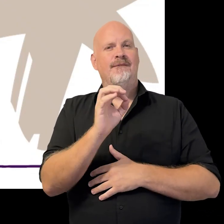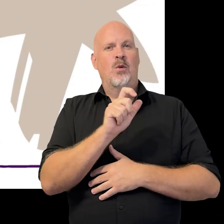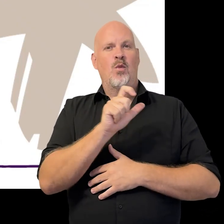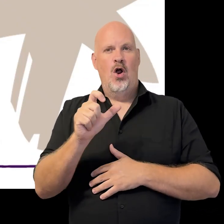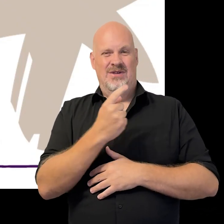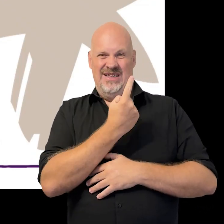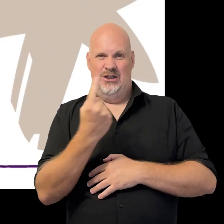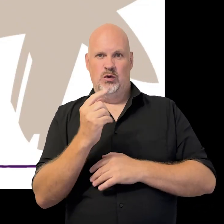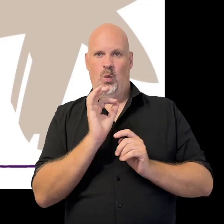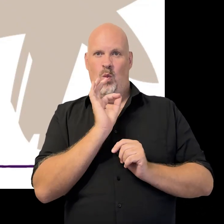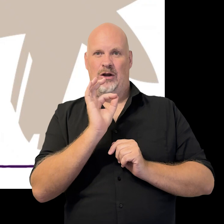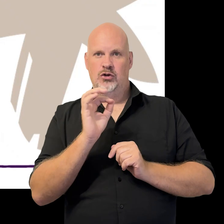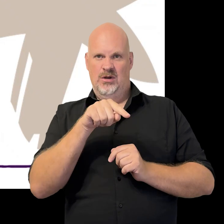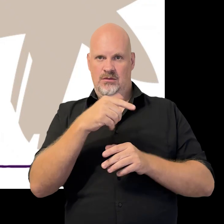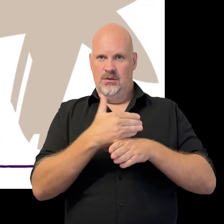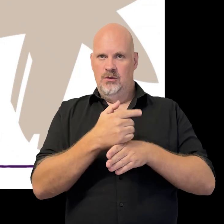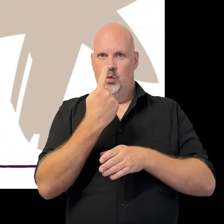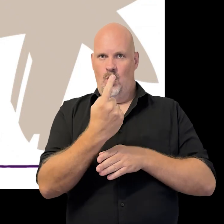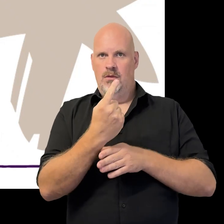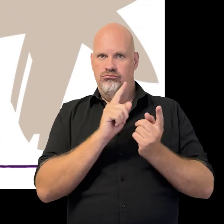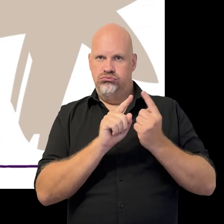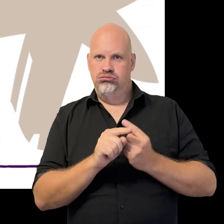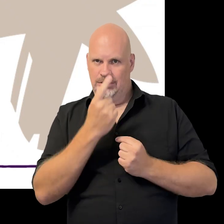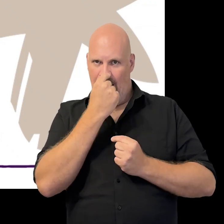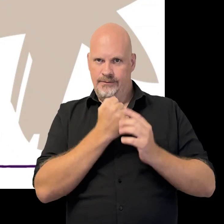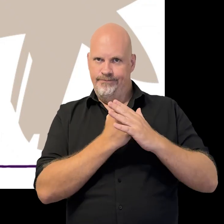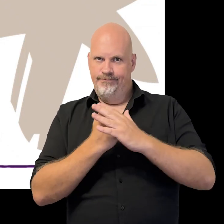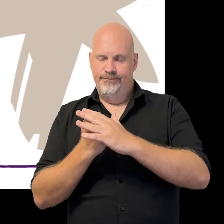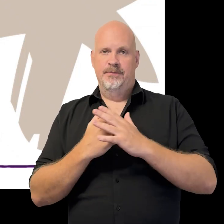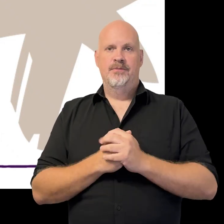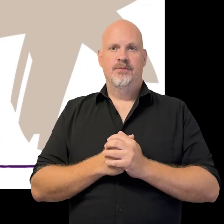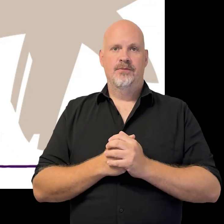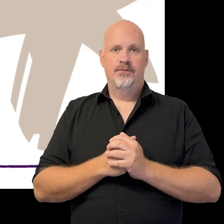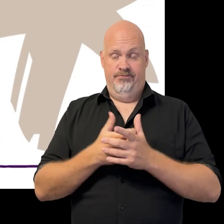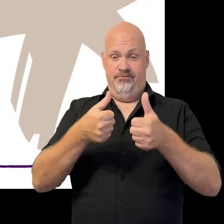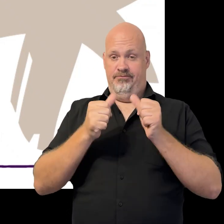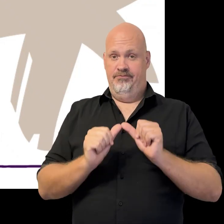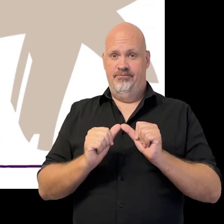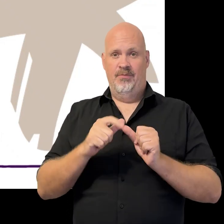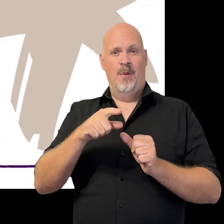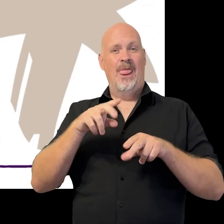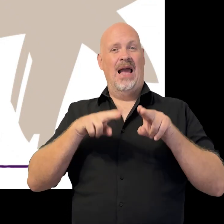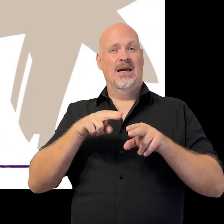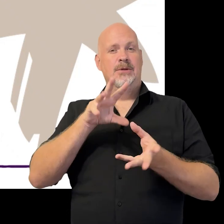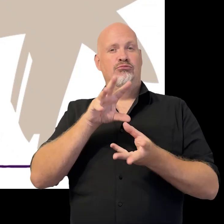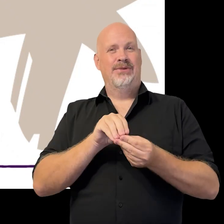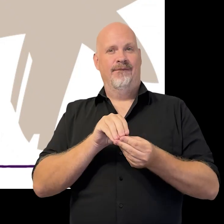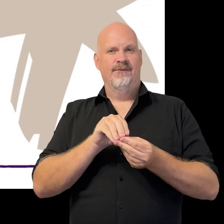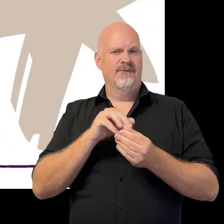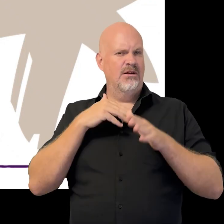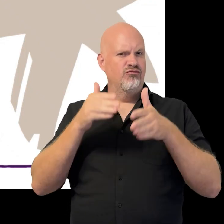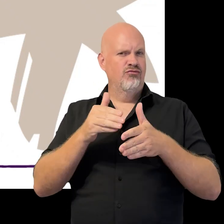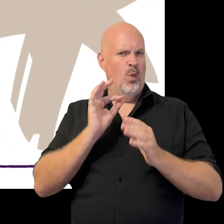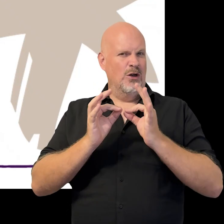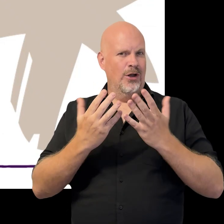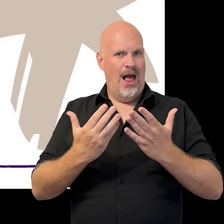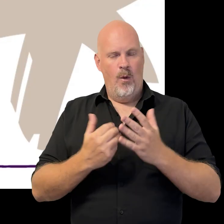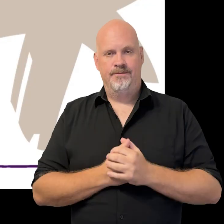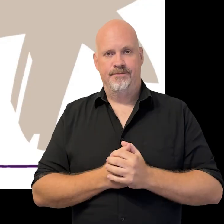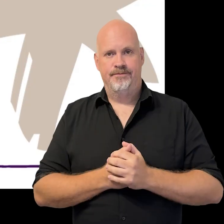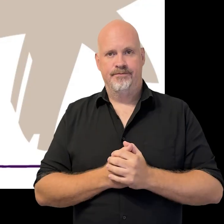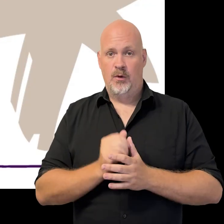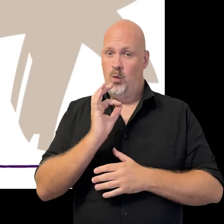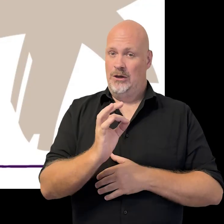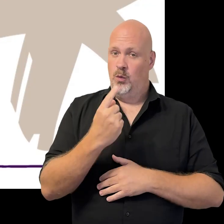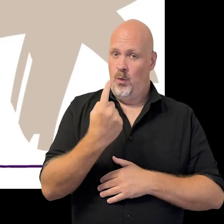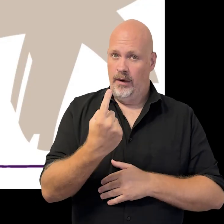look to develop would be your ability to design and conduct integrated research. And I'll be looking a little bit more